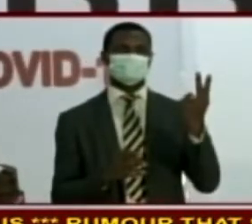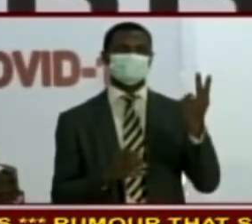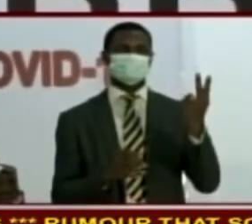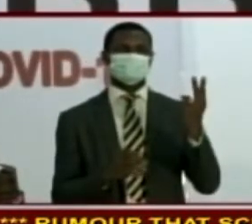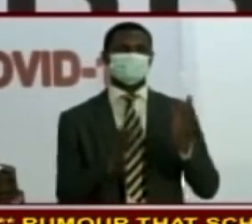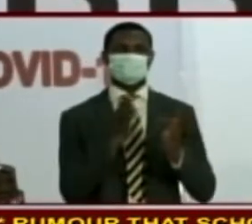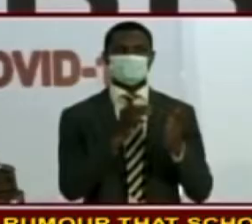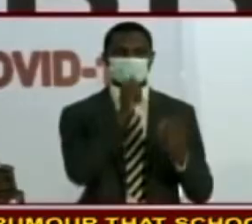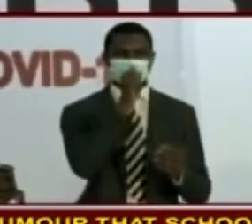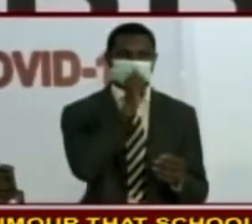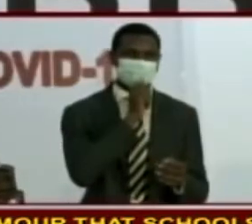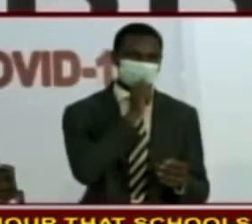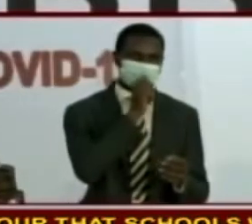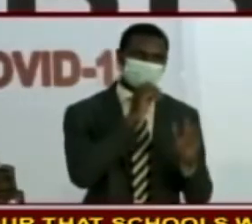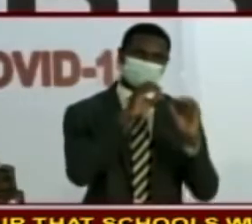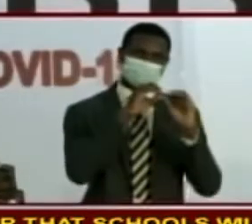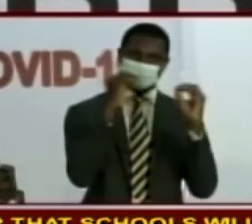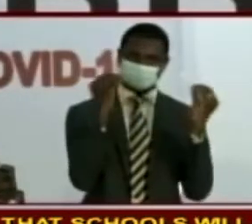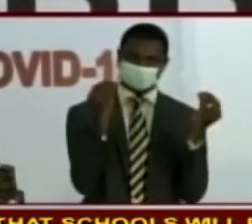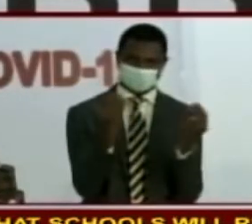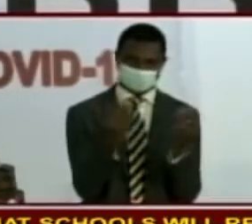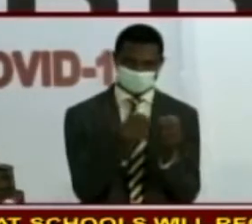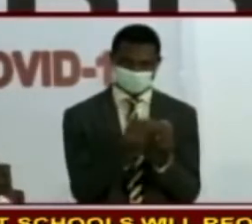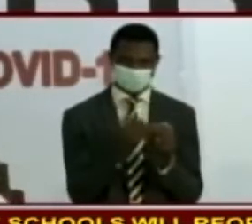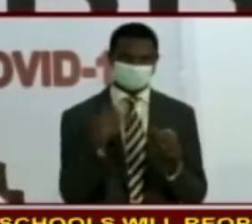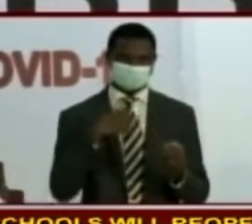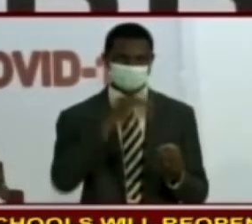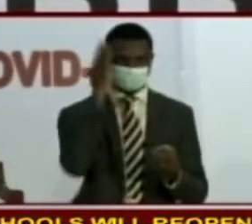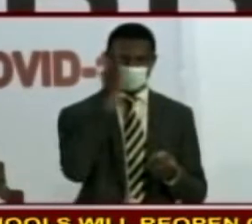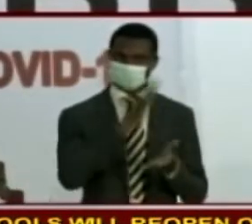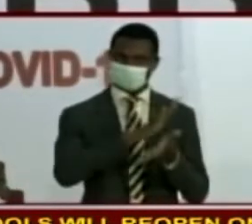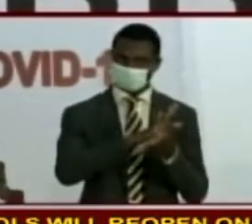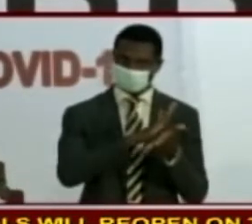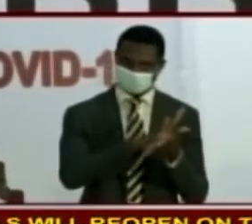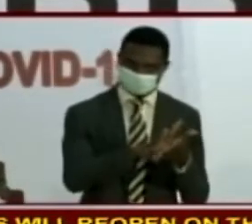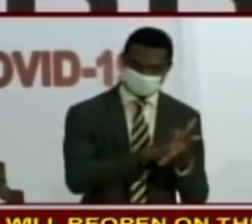private entities that want to decontaminate and disinfect their